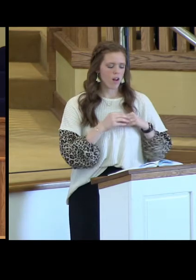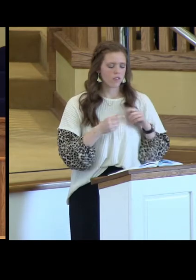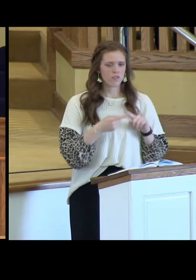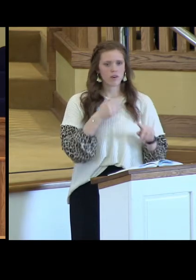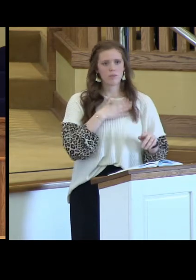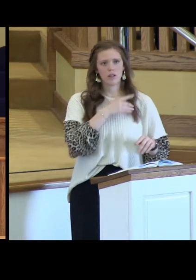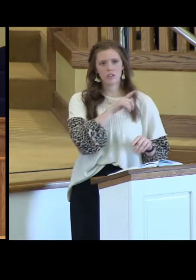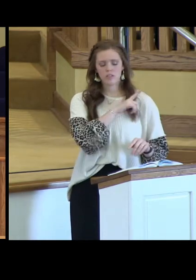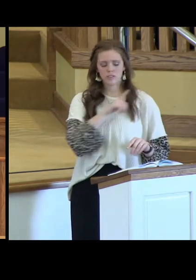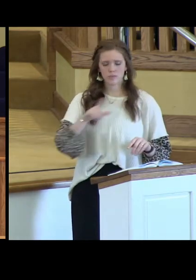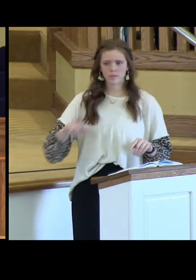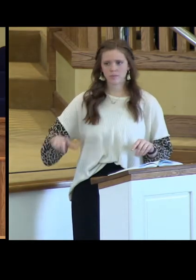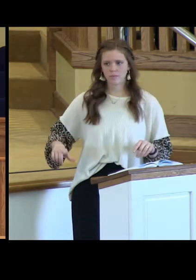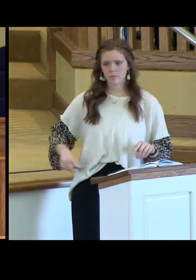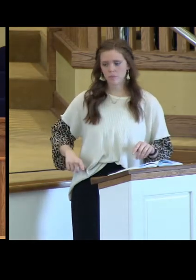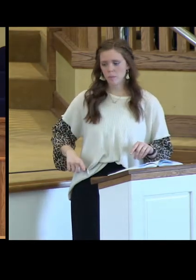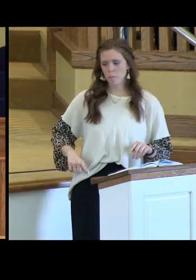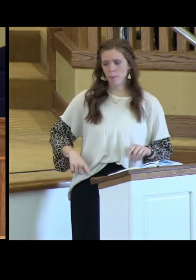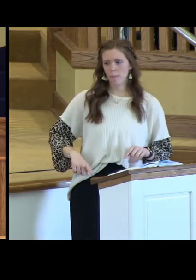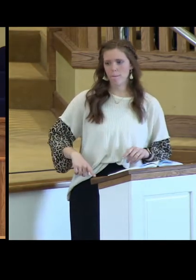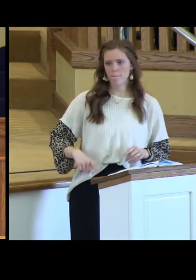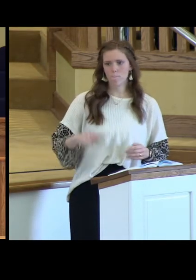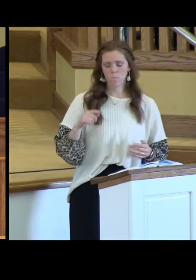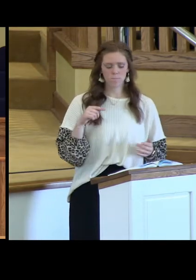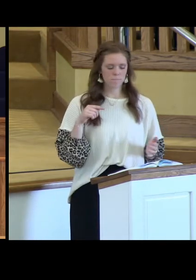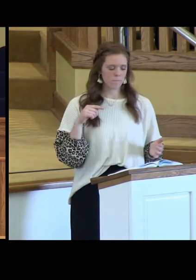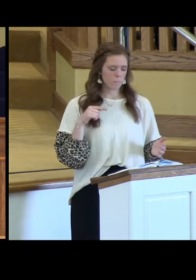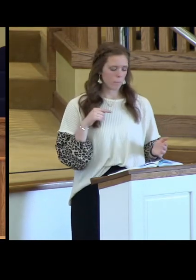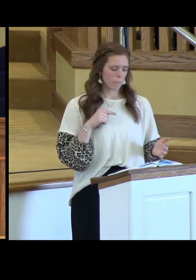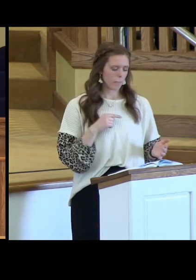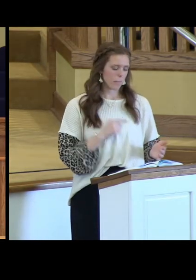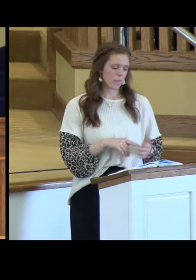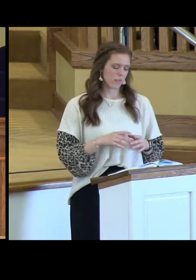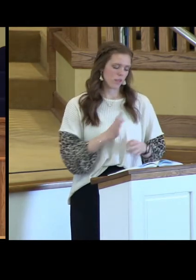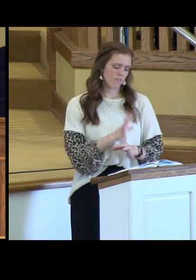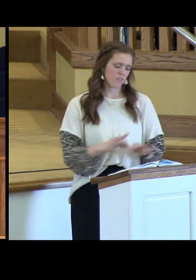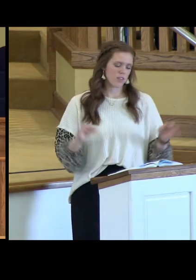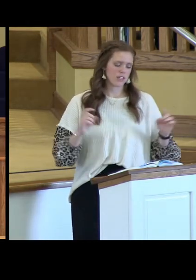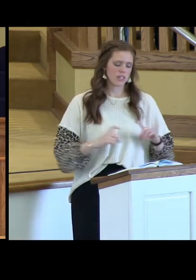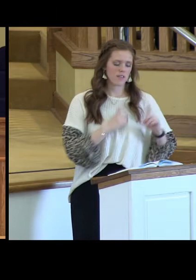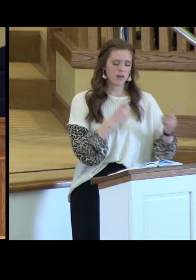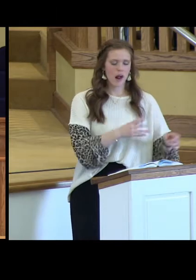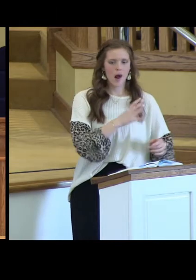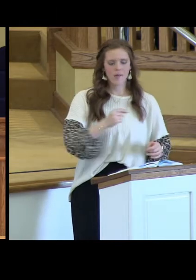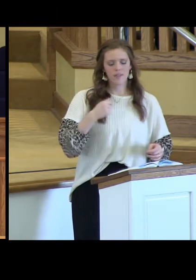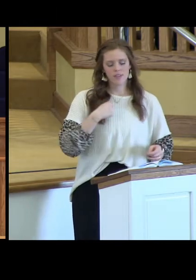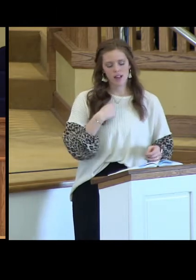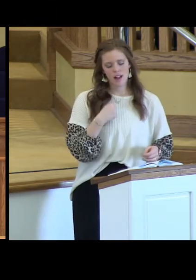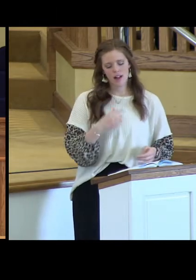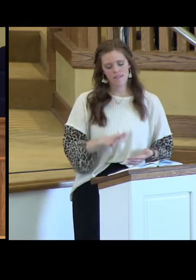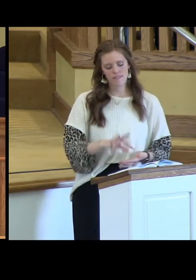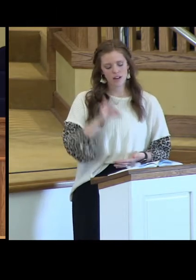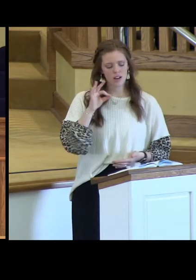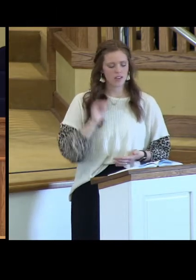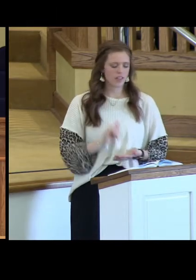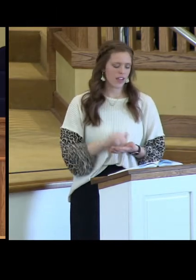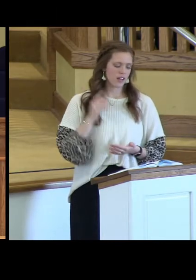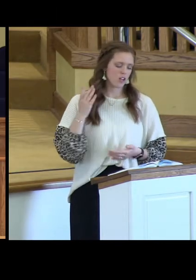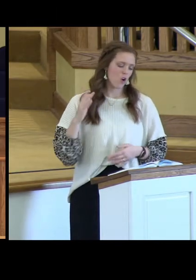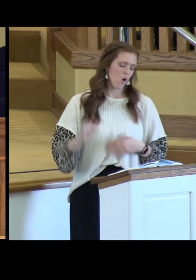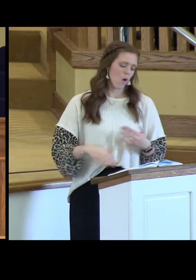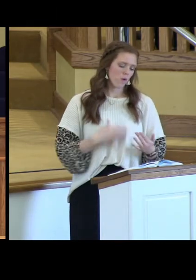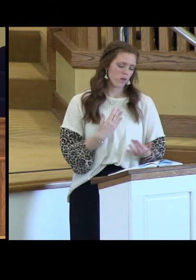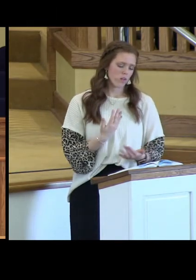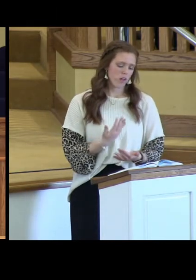my Lord. This was freely given, and I found that he always kept